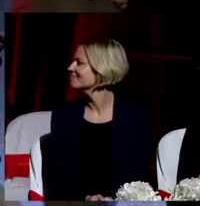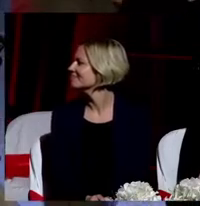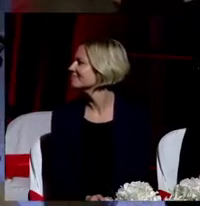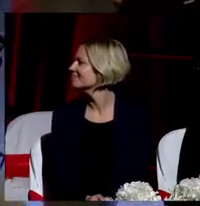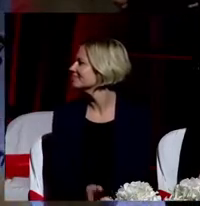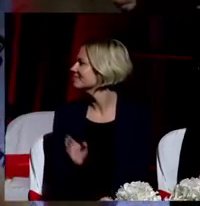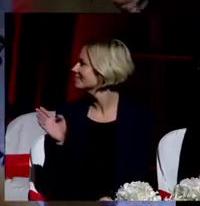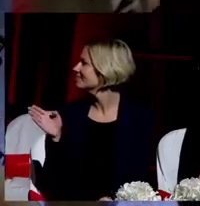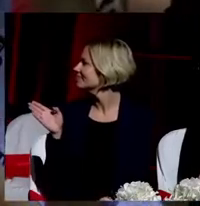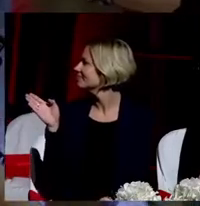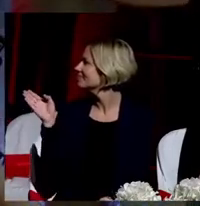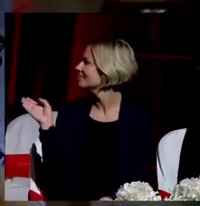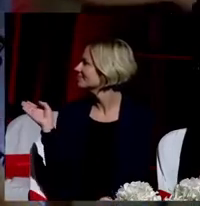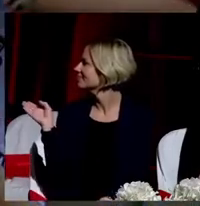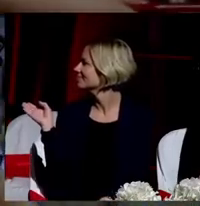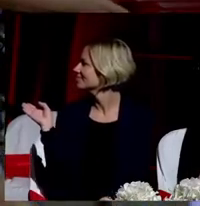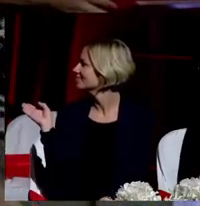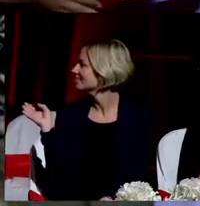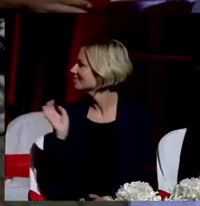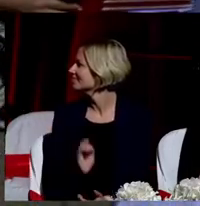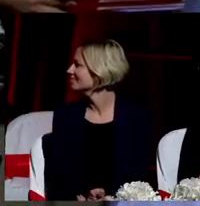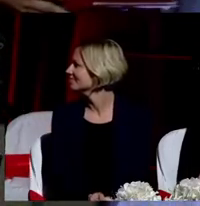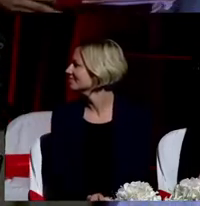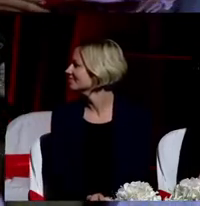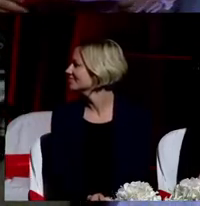Carlos Castaneda Estrada.